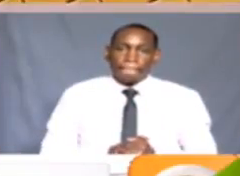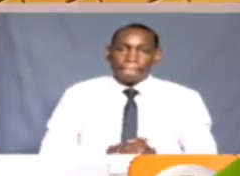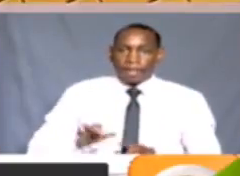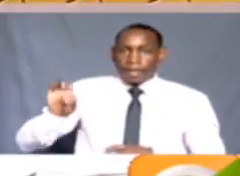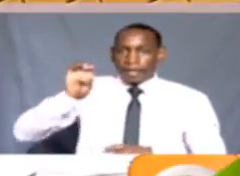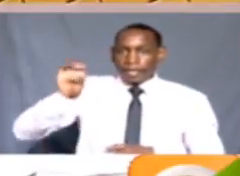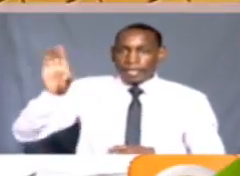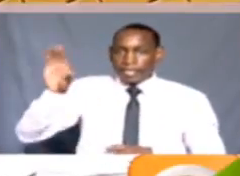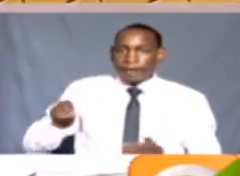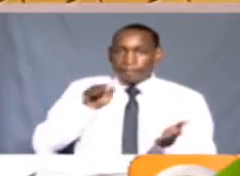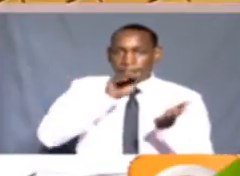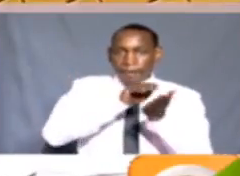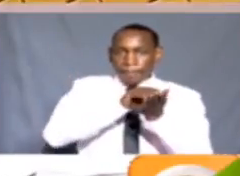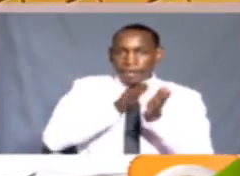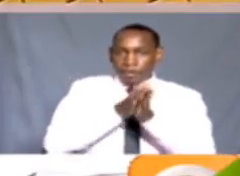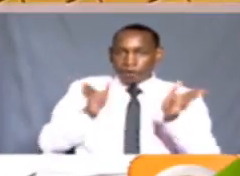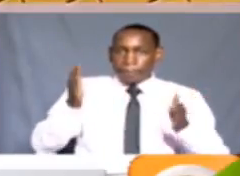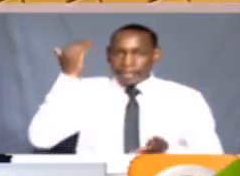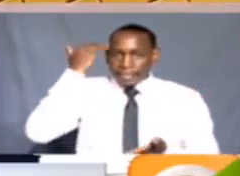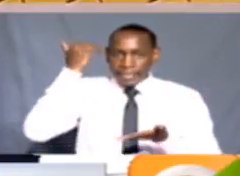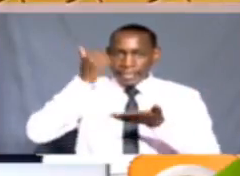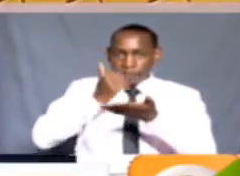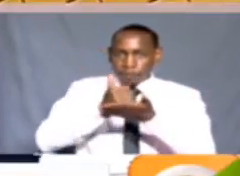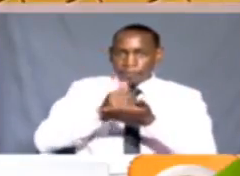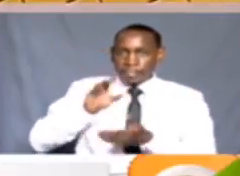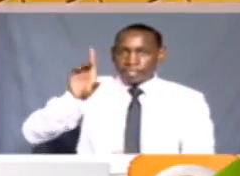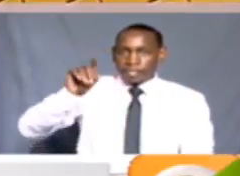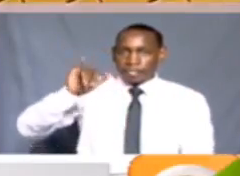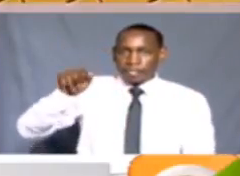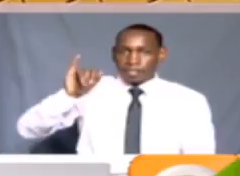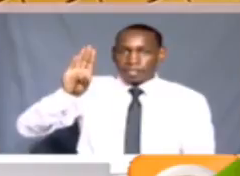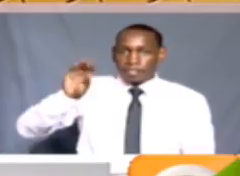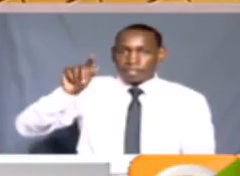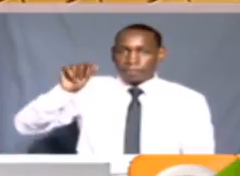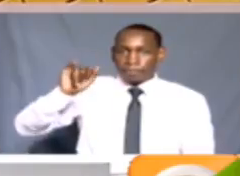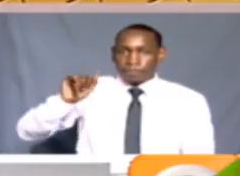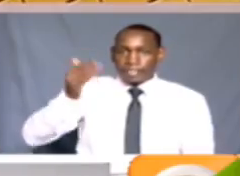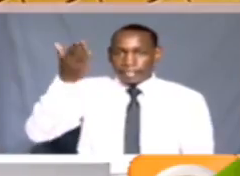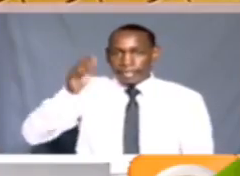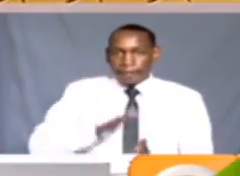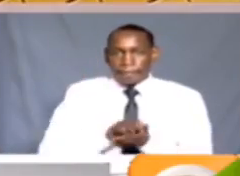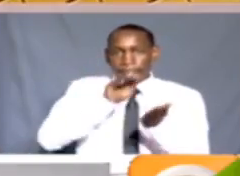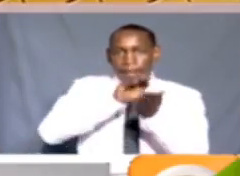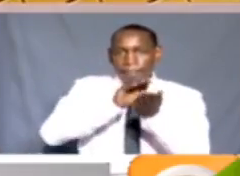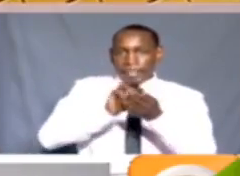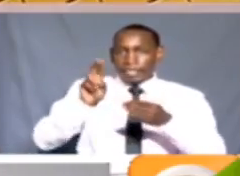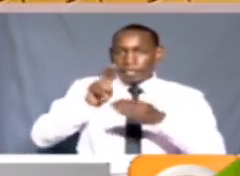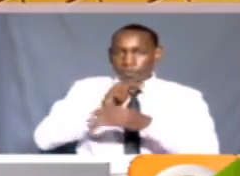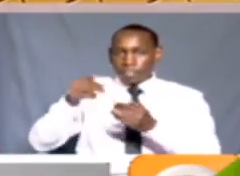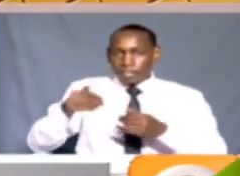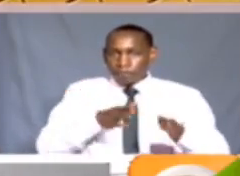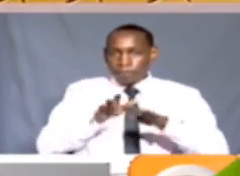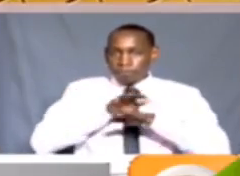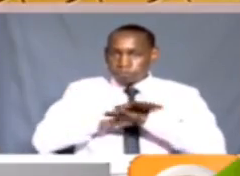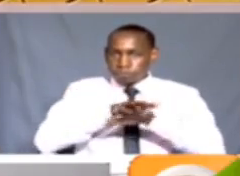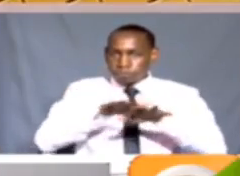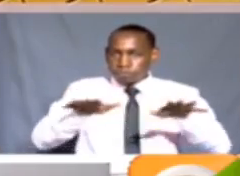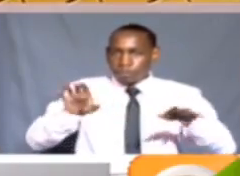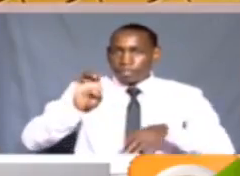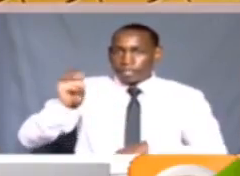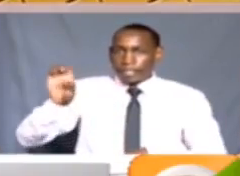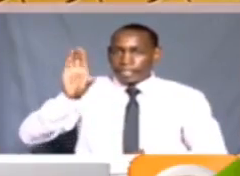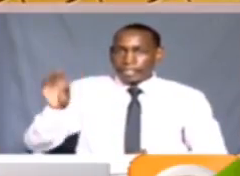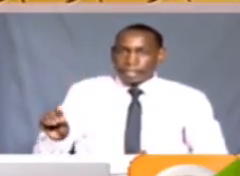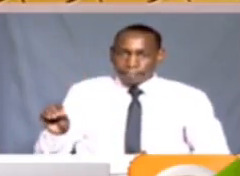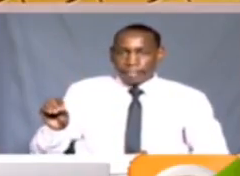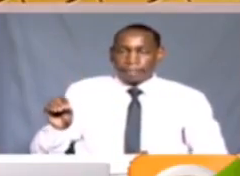East Africa Bank has opened its headquarters in Djibouti. The bank says this gives it leverage in spreading its wings across the east